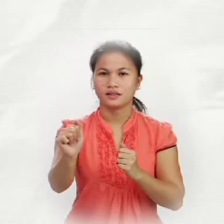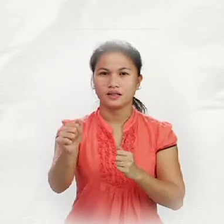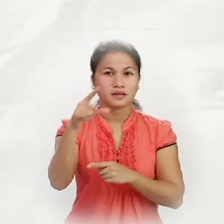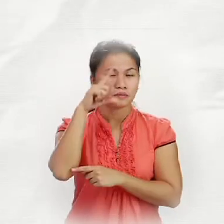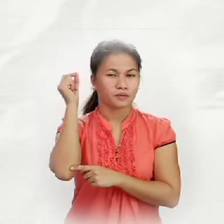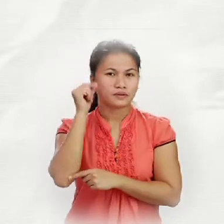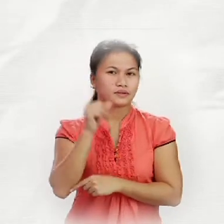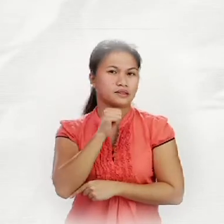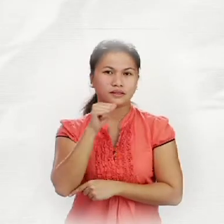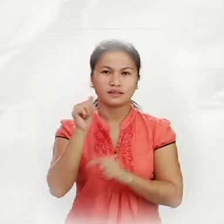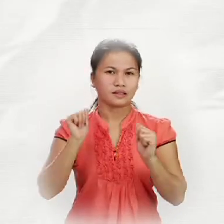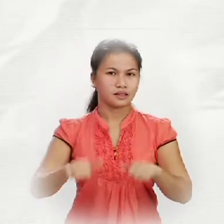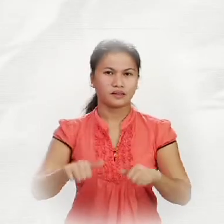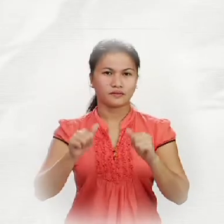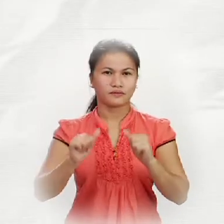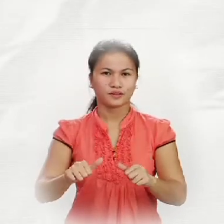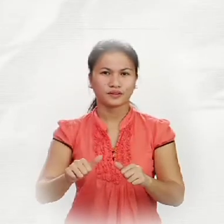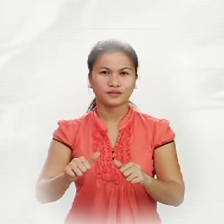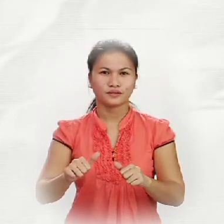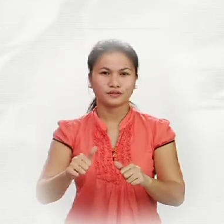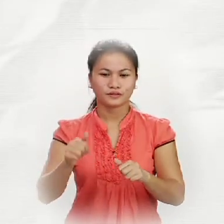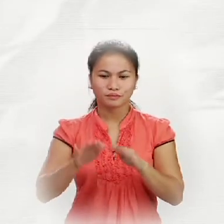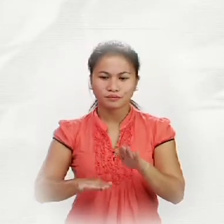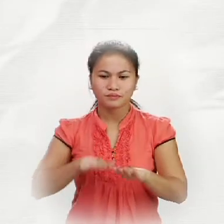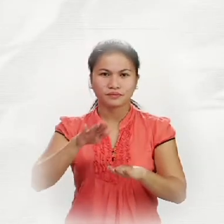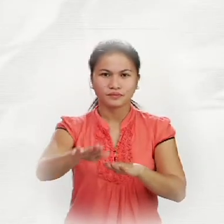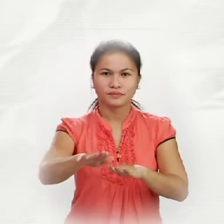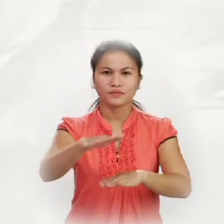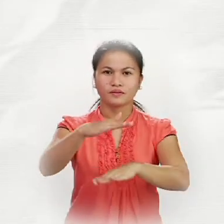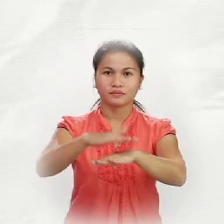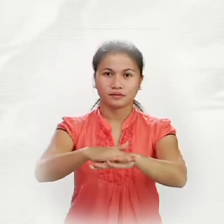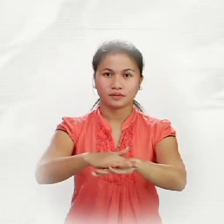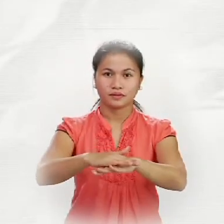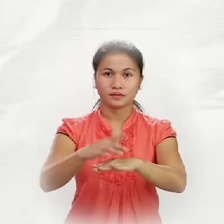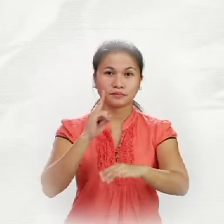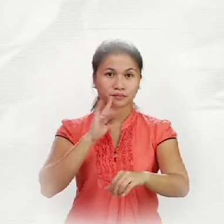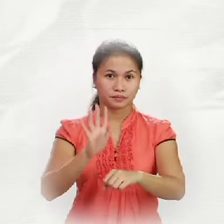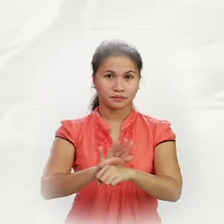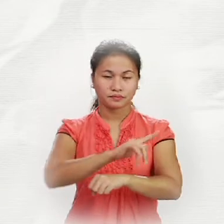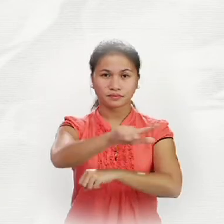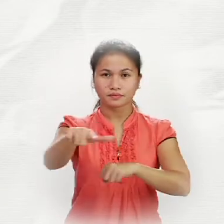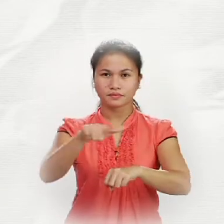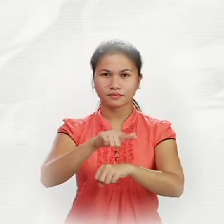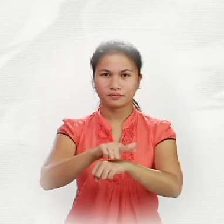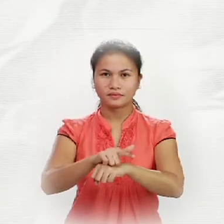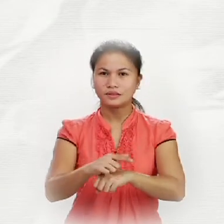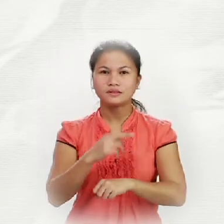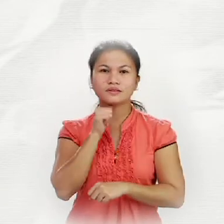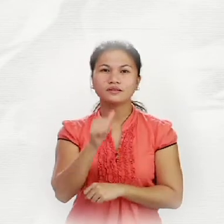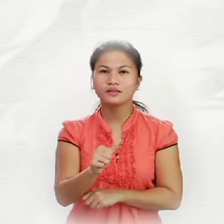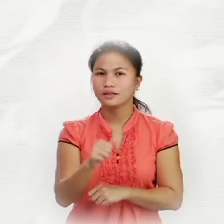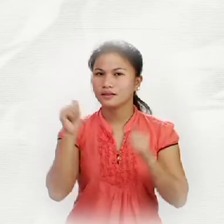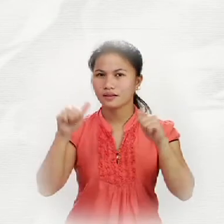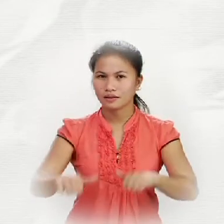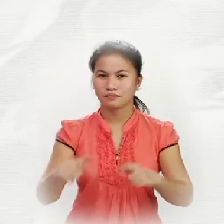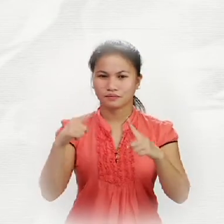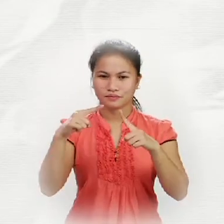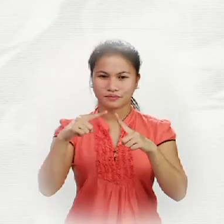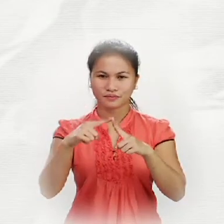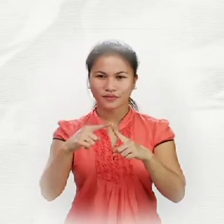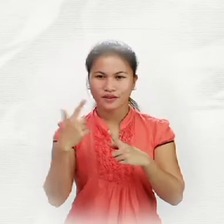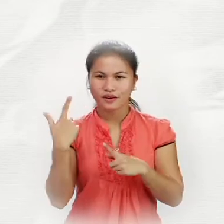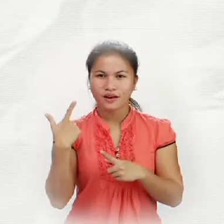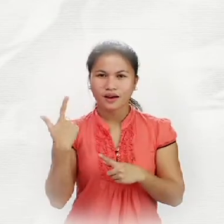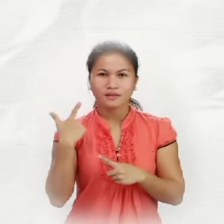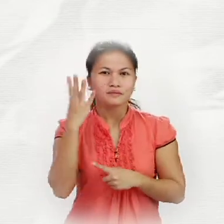Moses was not able to set foot on the promised land. They were not able to engage